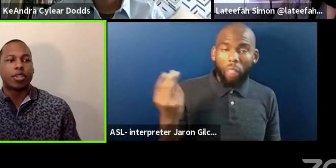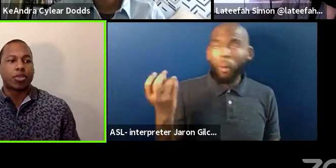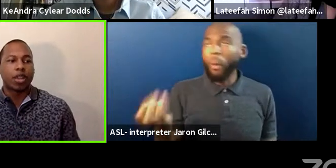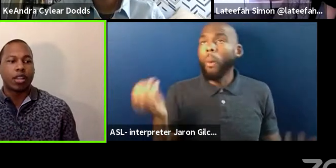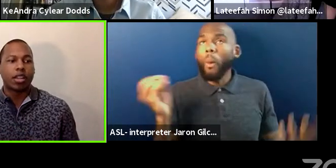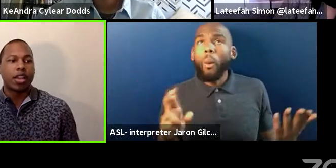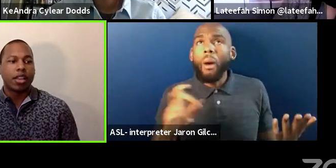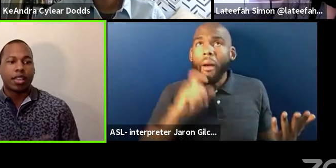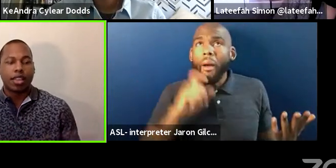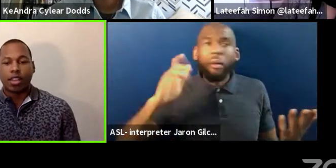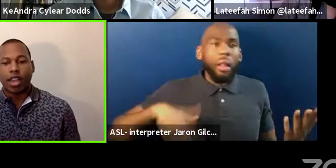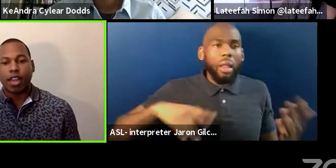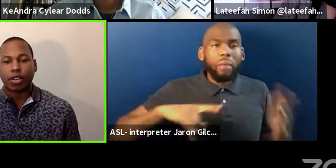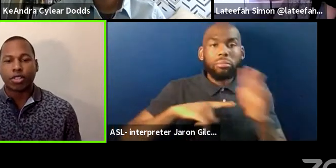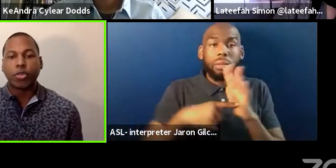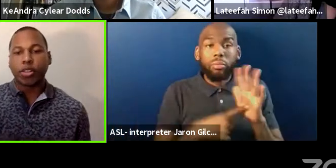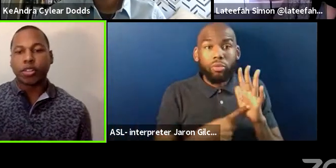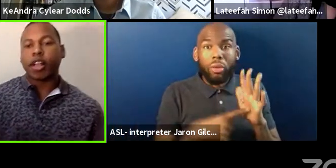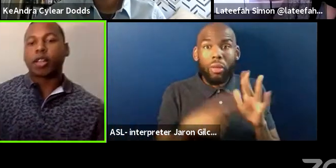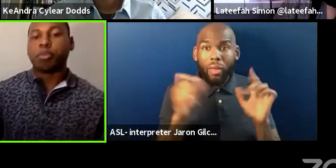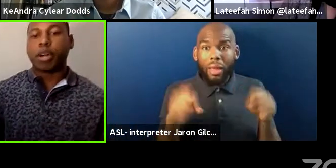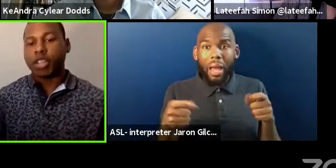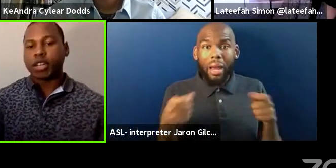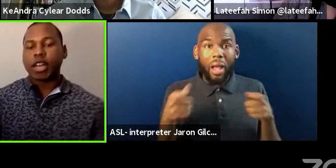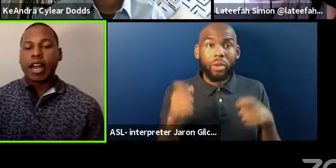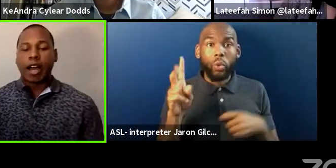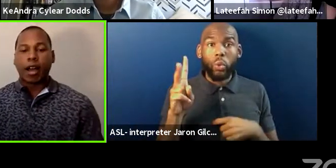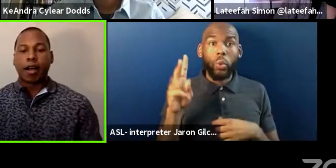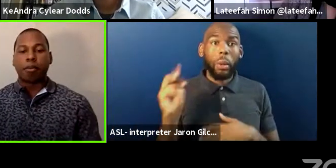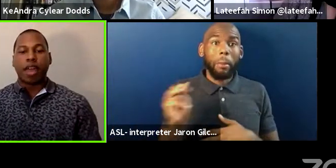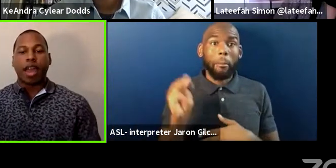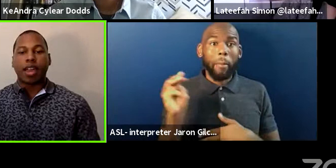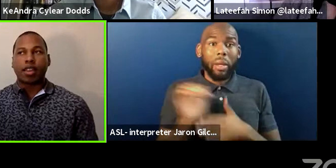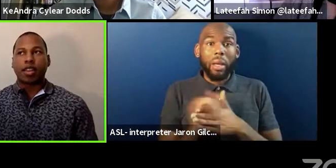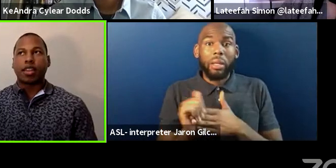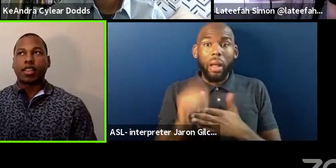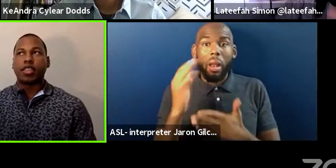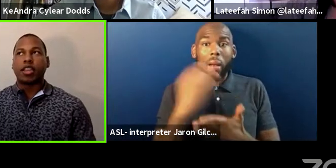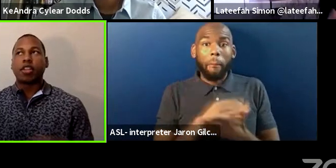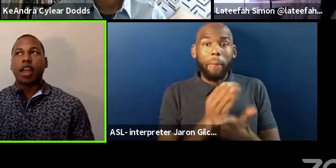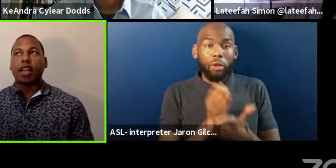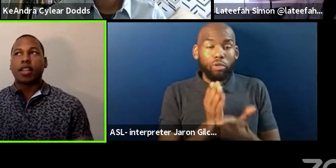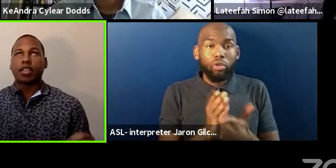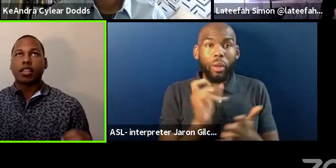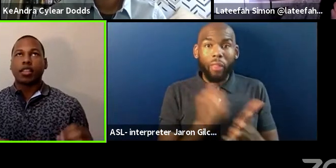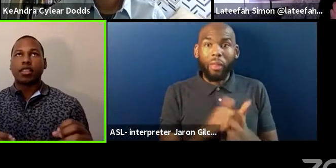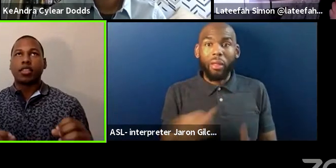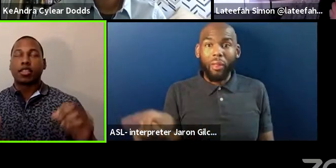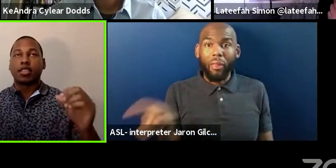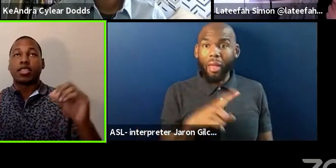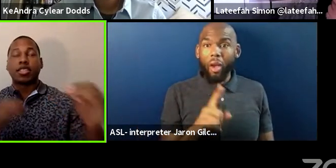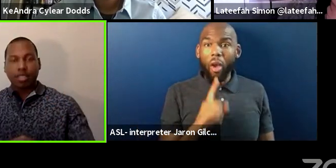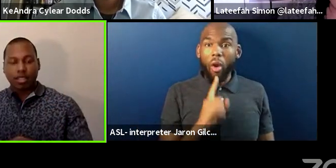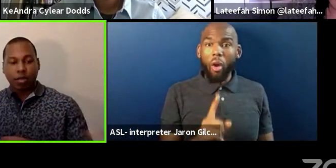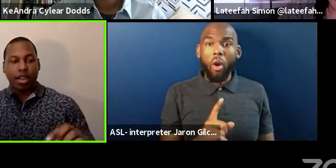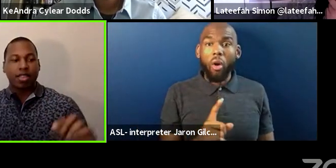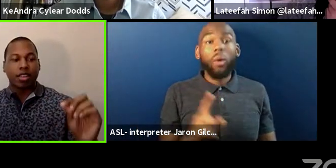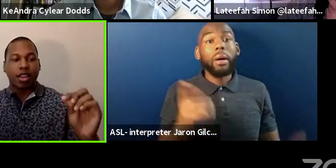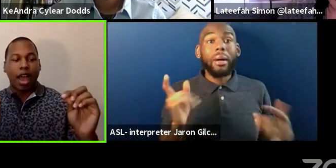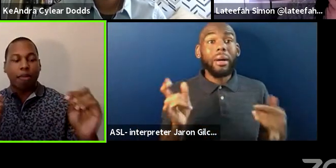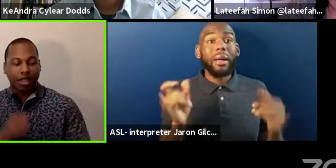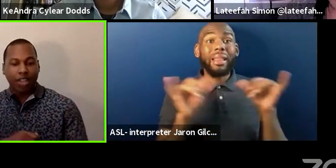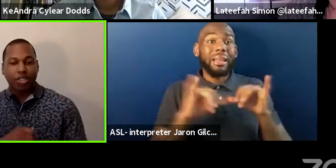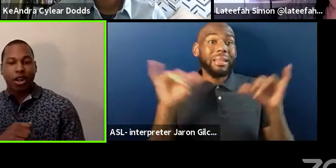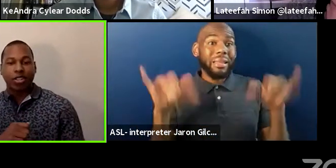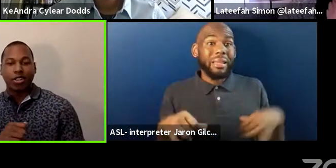haven't demonstrated that they could handle a $2 million budget, that they're not, the system and